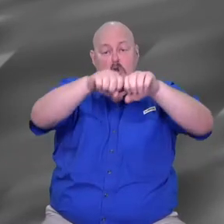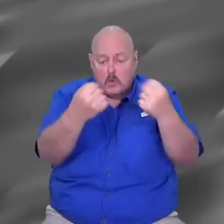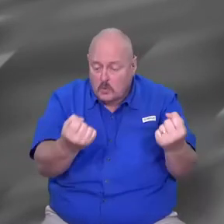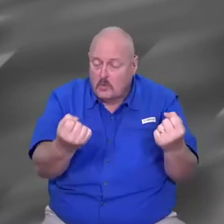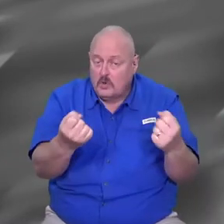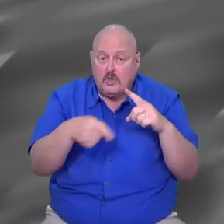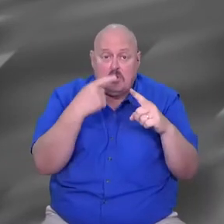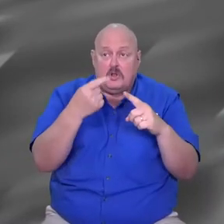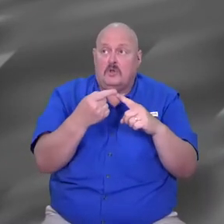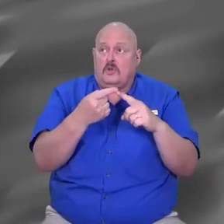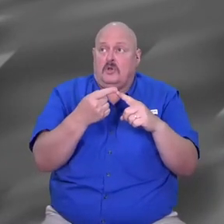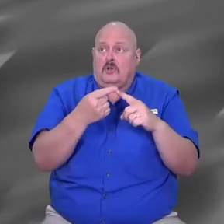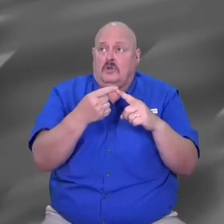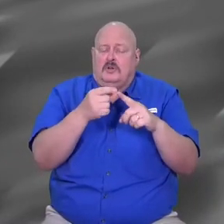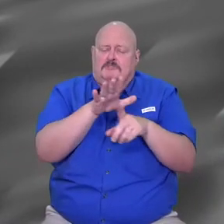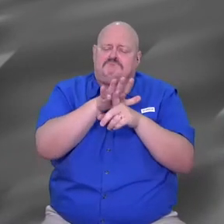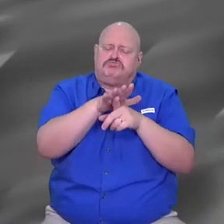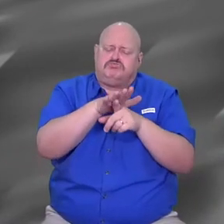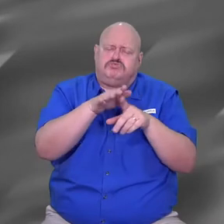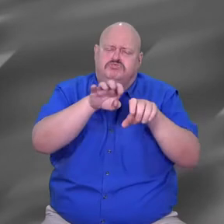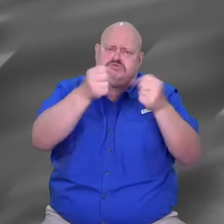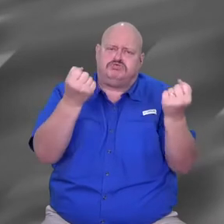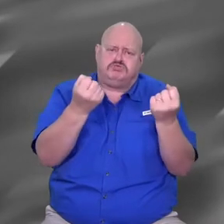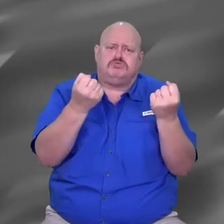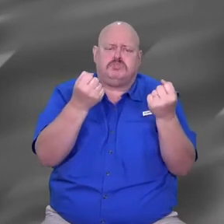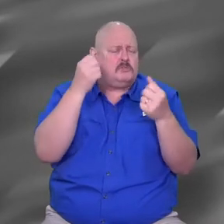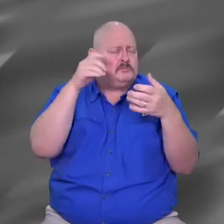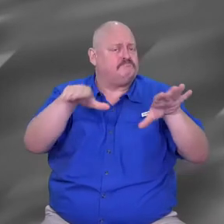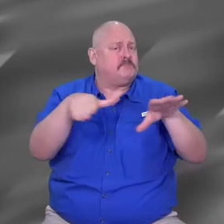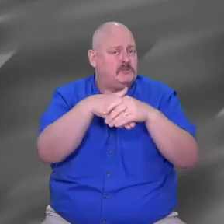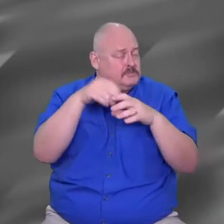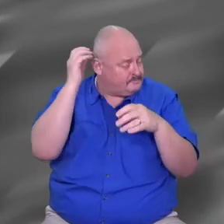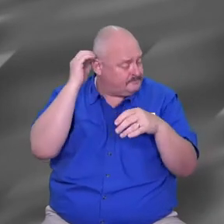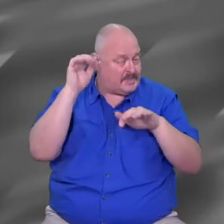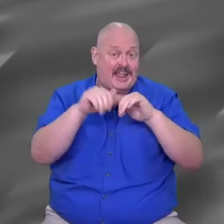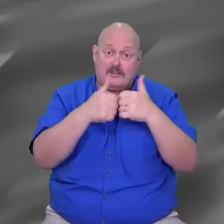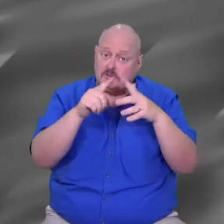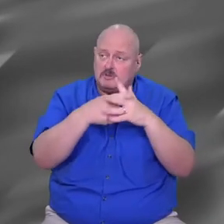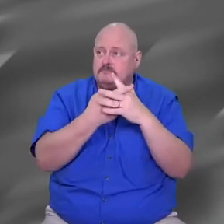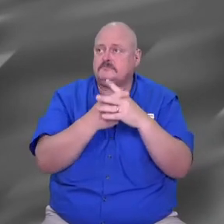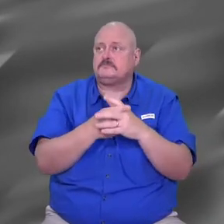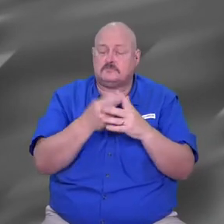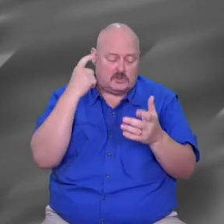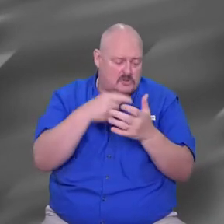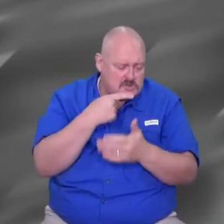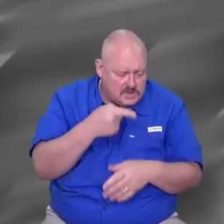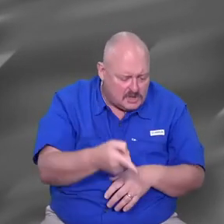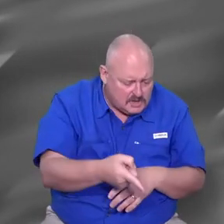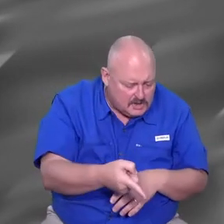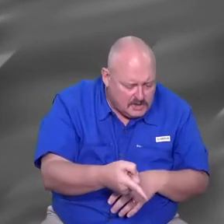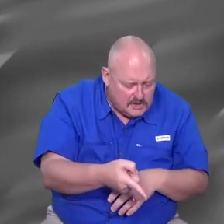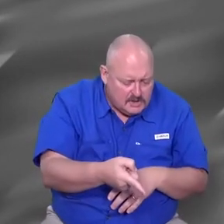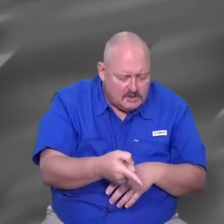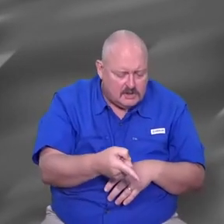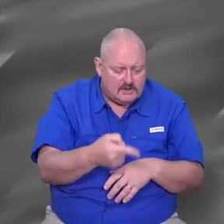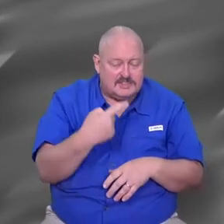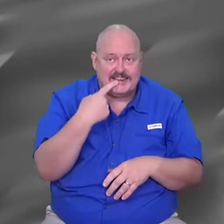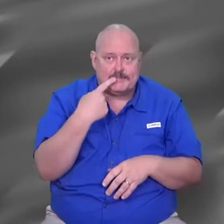when a strain has implemented itself. How does it start? Notice it says here, the